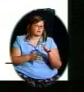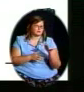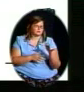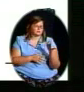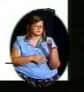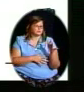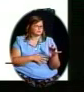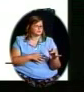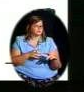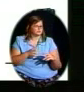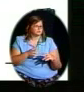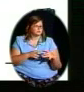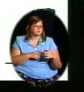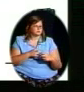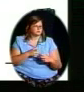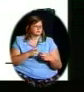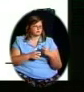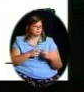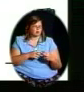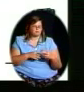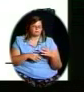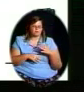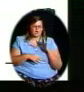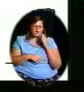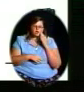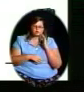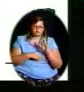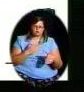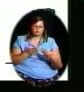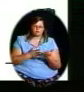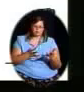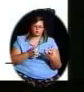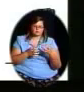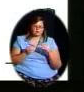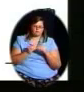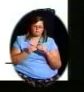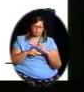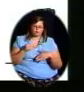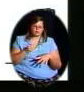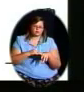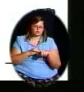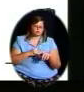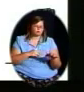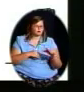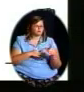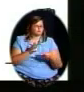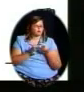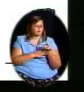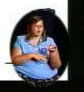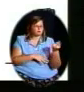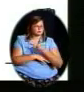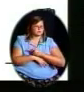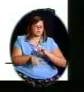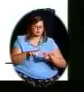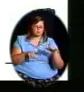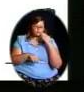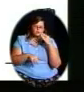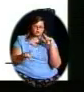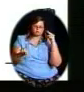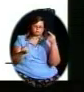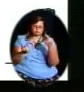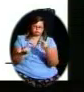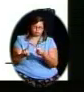just a little bit. We would love to have more than 24 hours a day in teaching and learning, but we know that it is direction and planning that helps us to